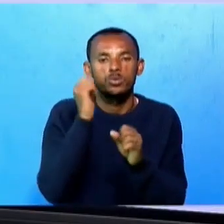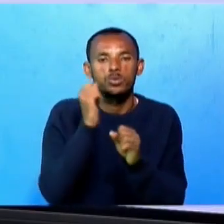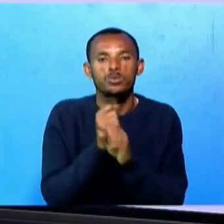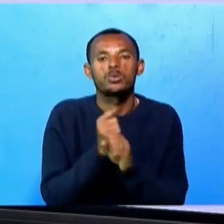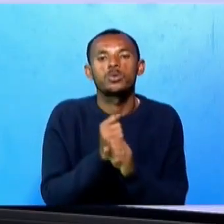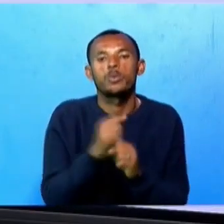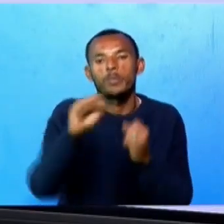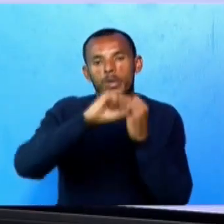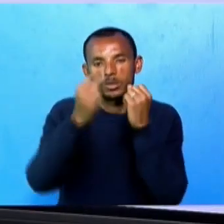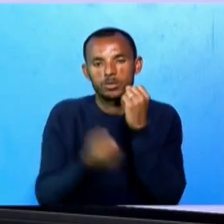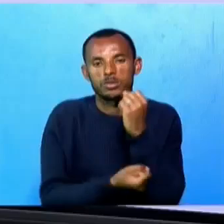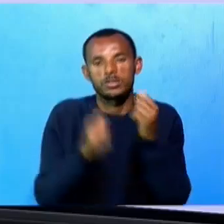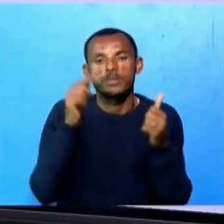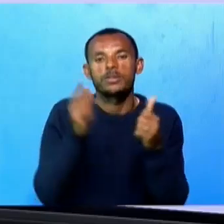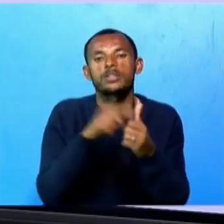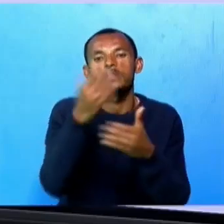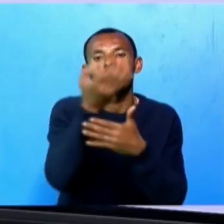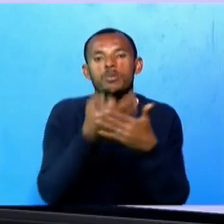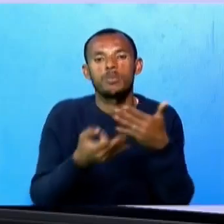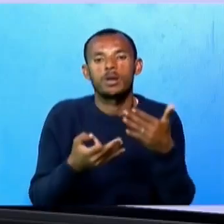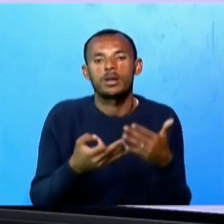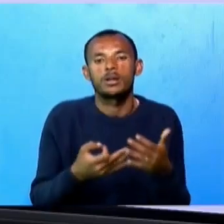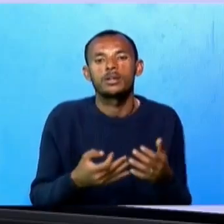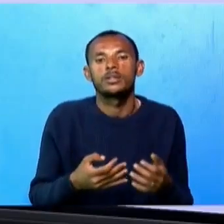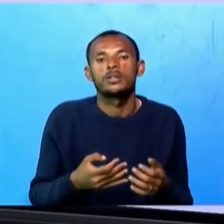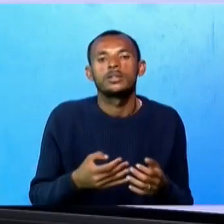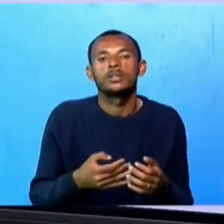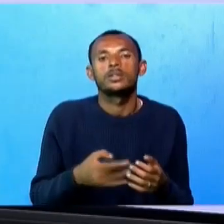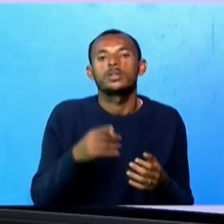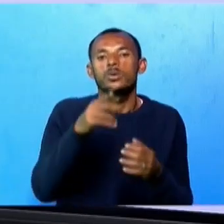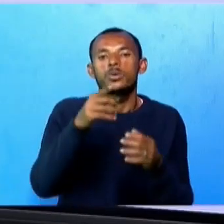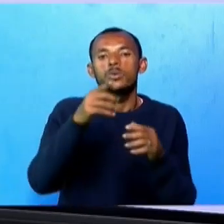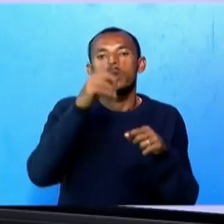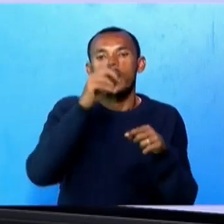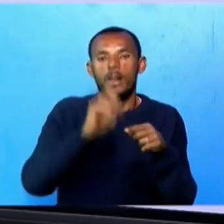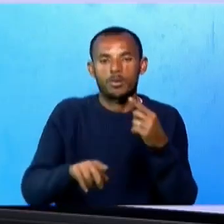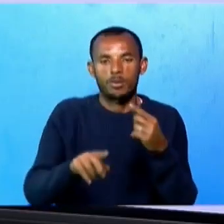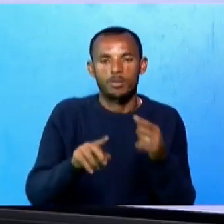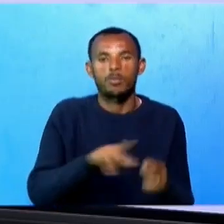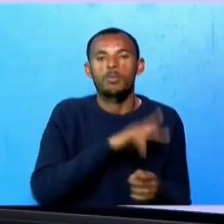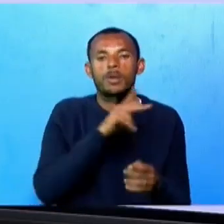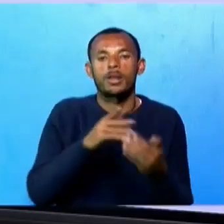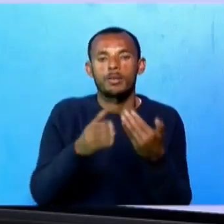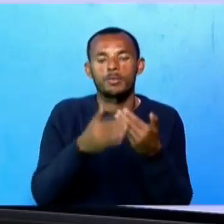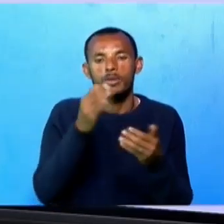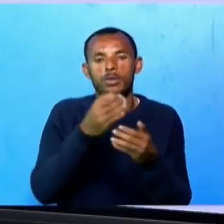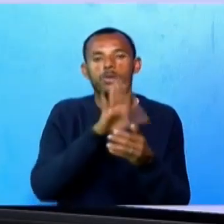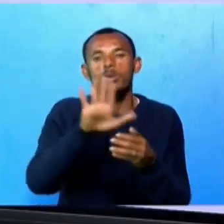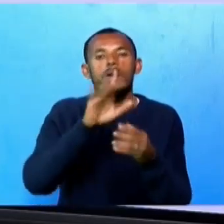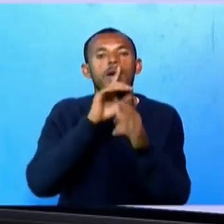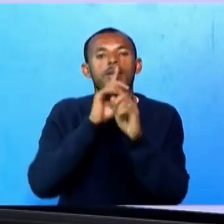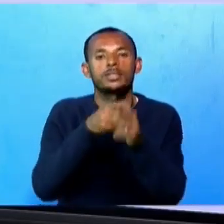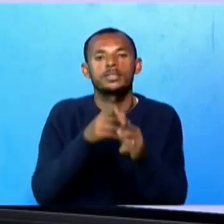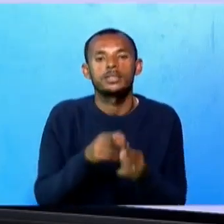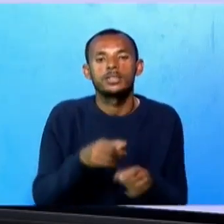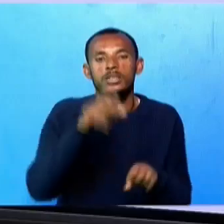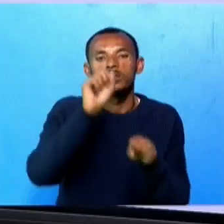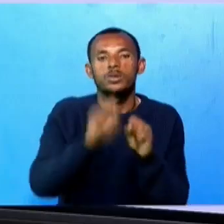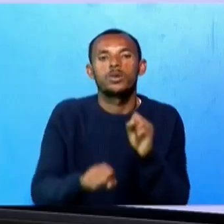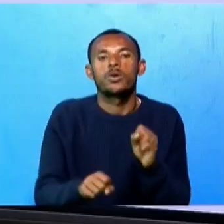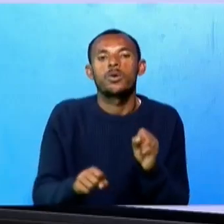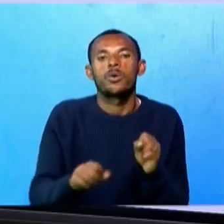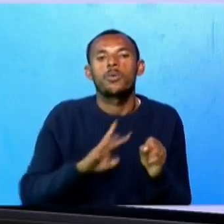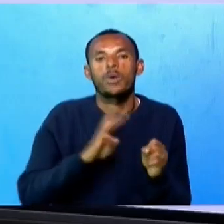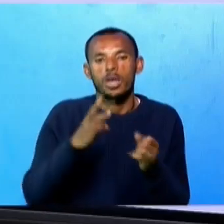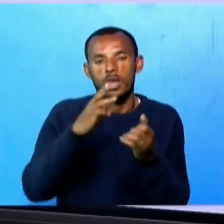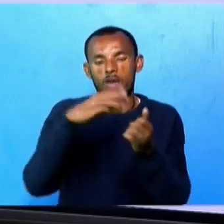to know this formula. Unless otherwise, you cannot properly put your answer. So we follow